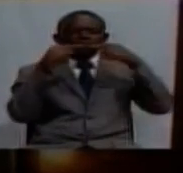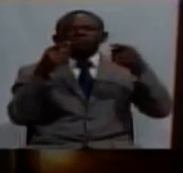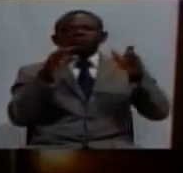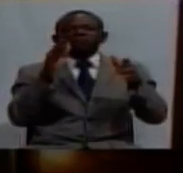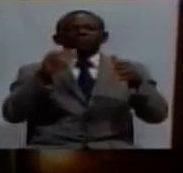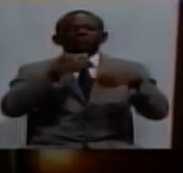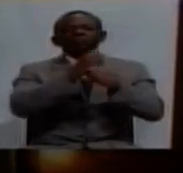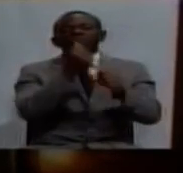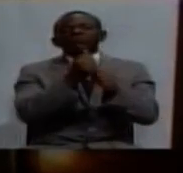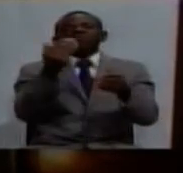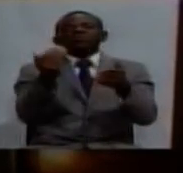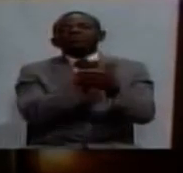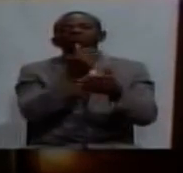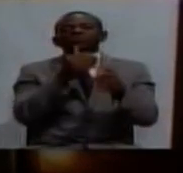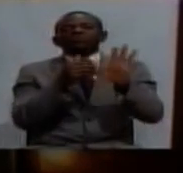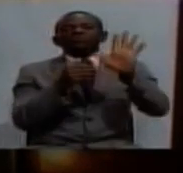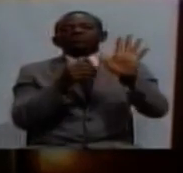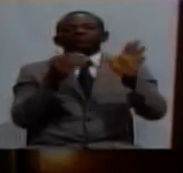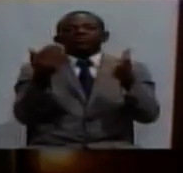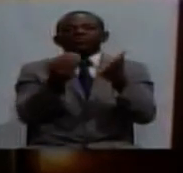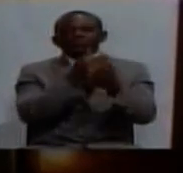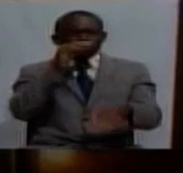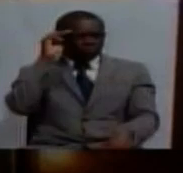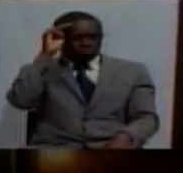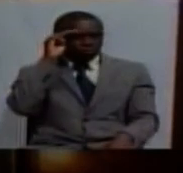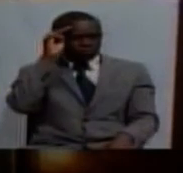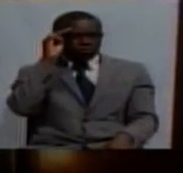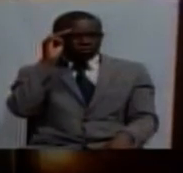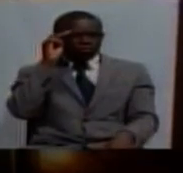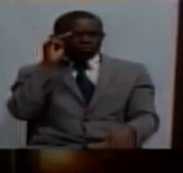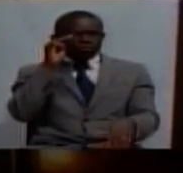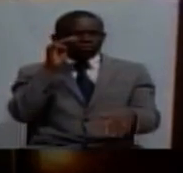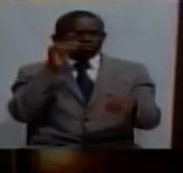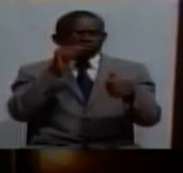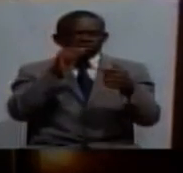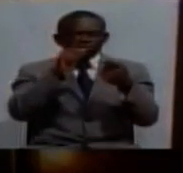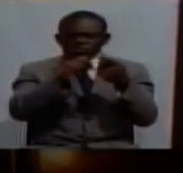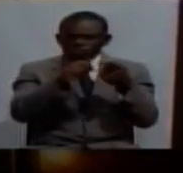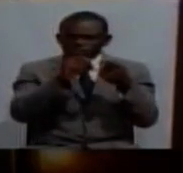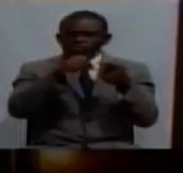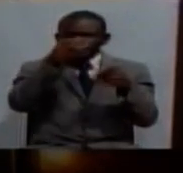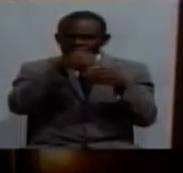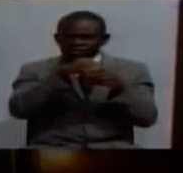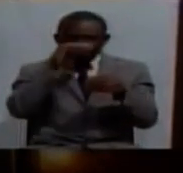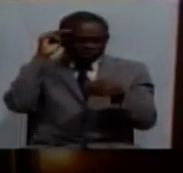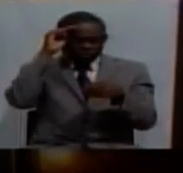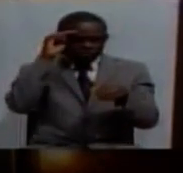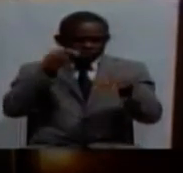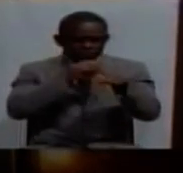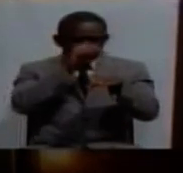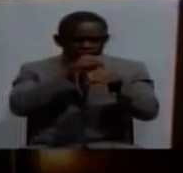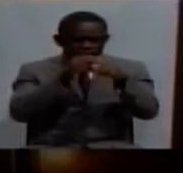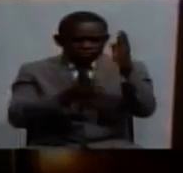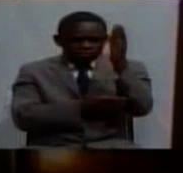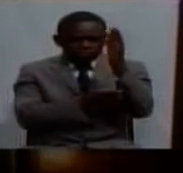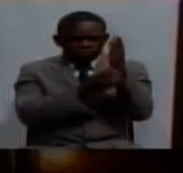new ministries. Among them was the Ministry of National Development Planning. The ministry was created to